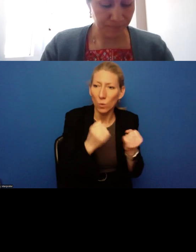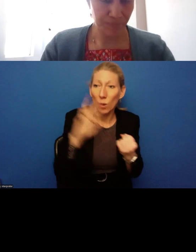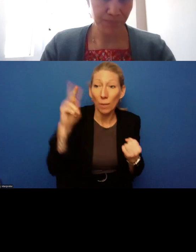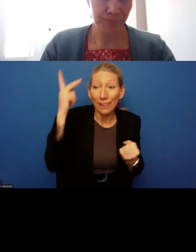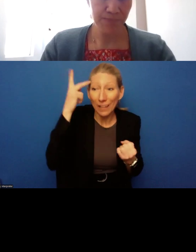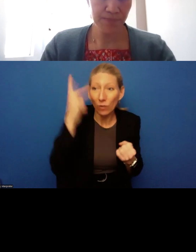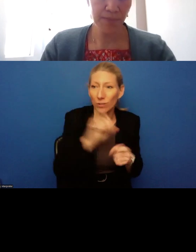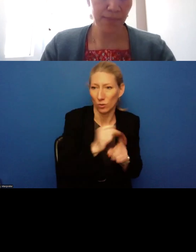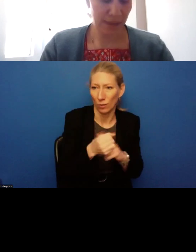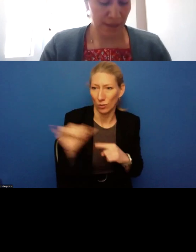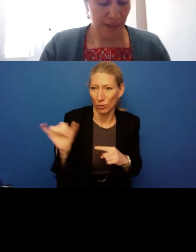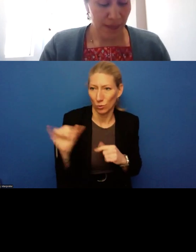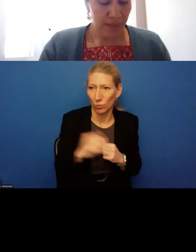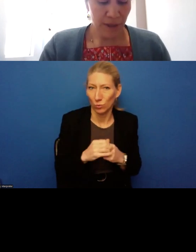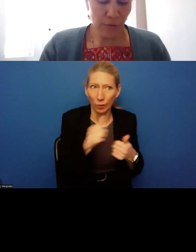contexts.